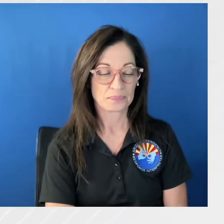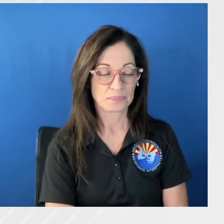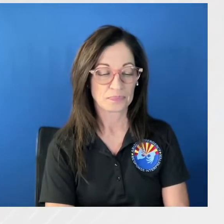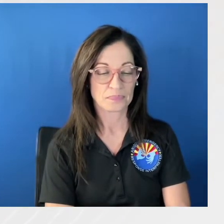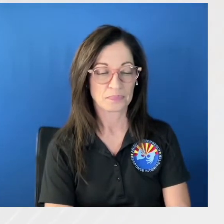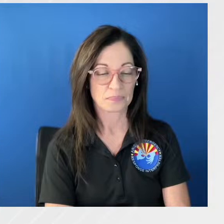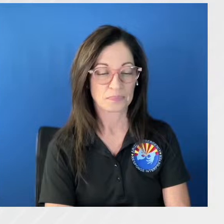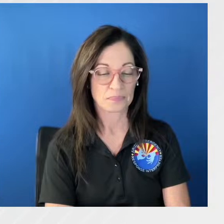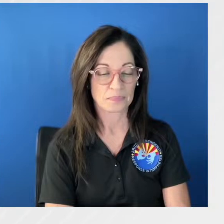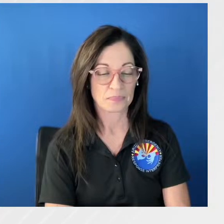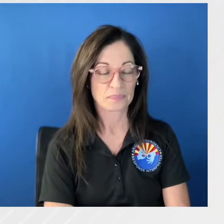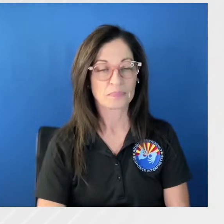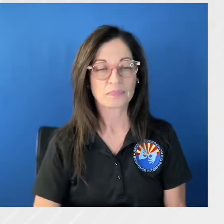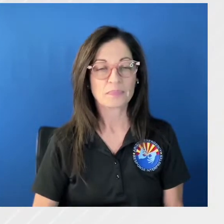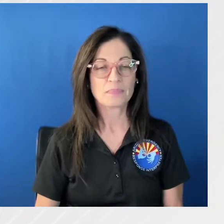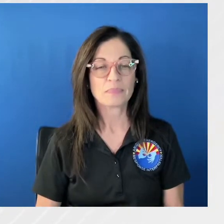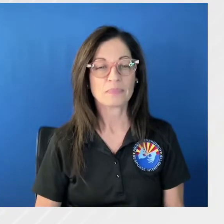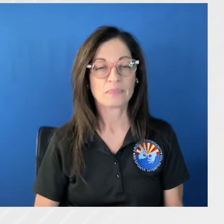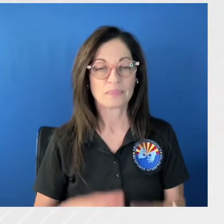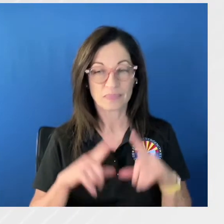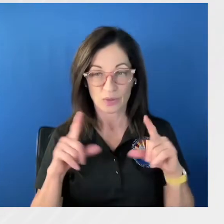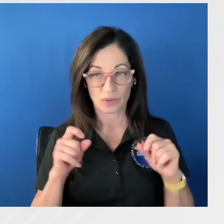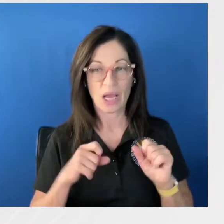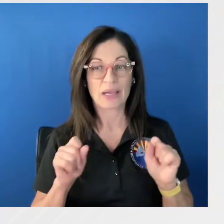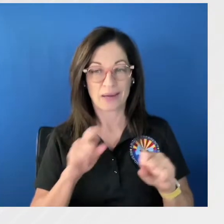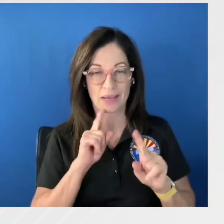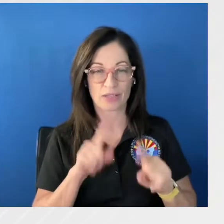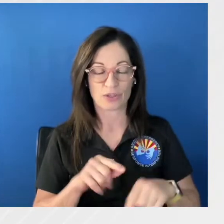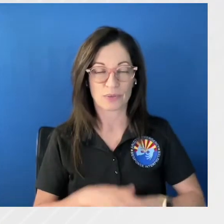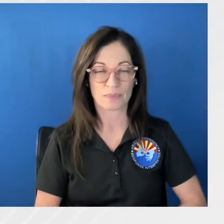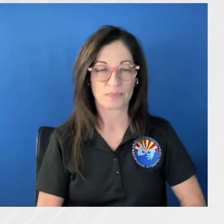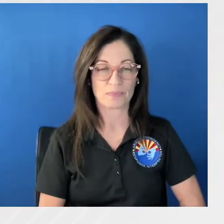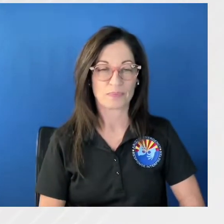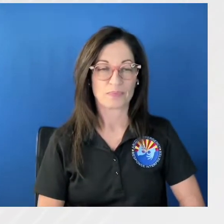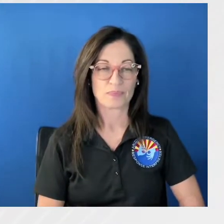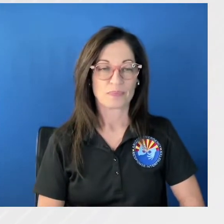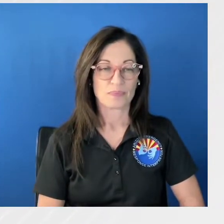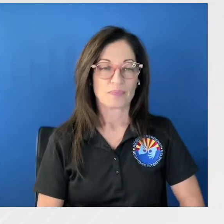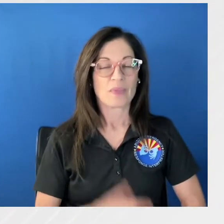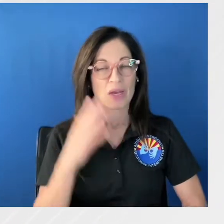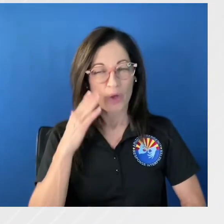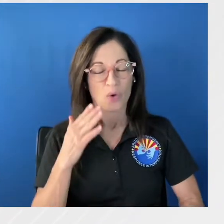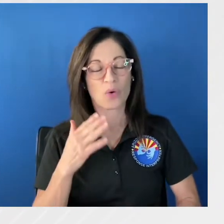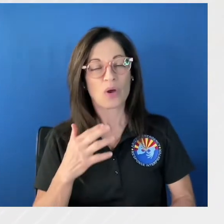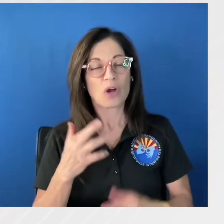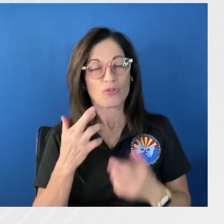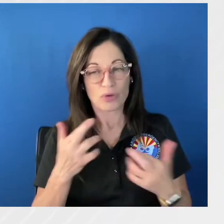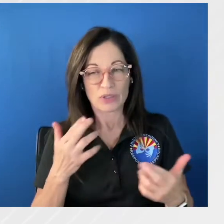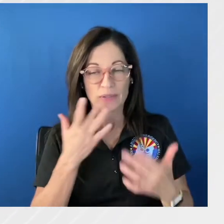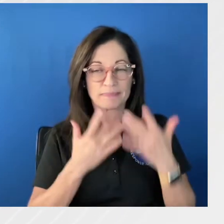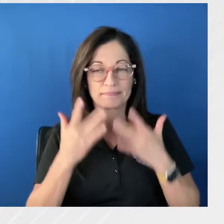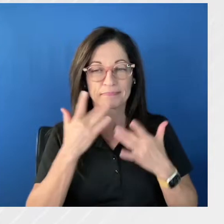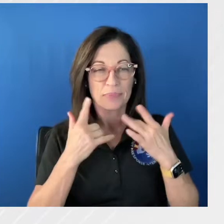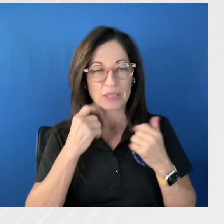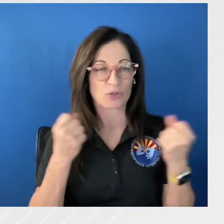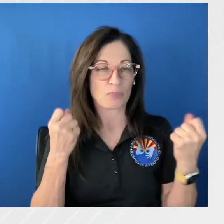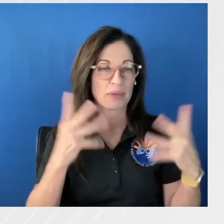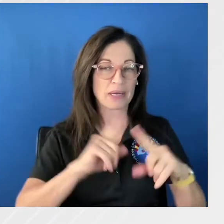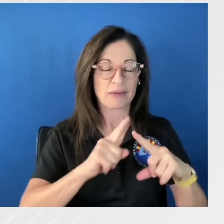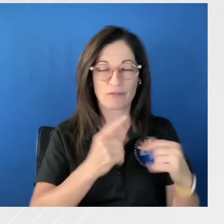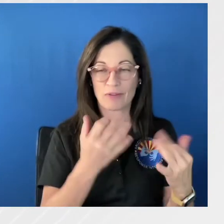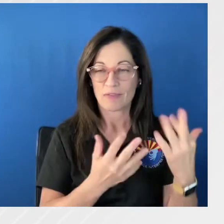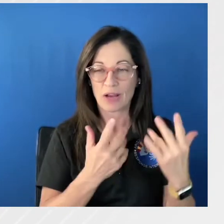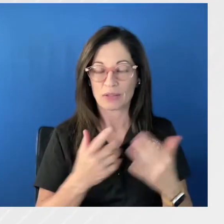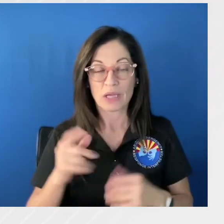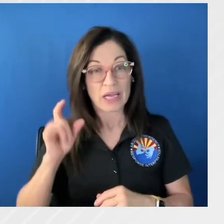This is one I can answer. So I know resources were thin with all the fires in the area. If the resources were available, could